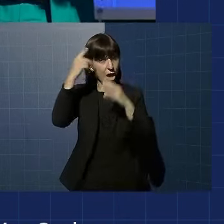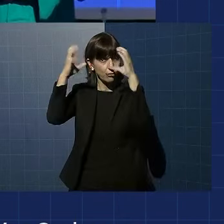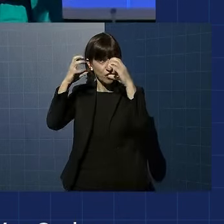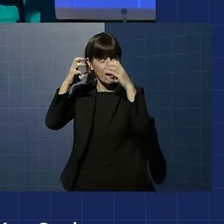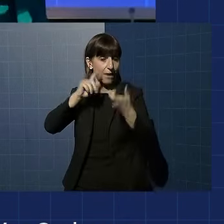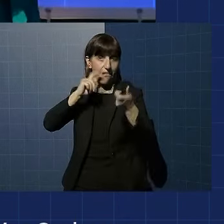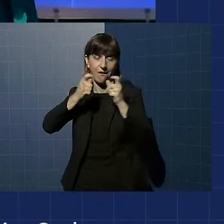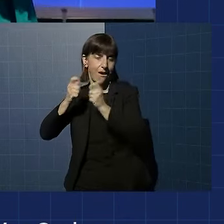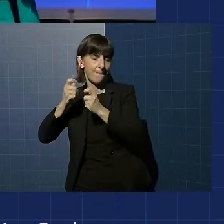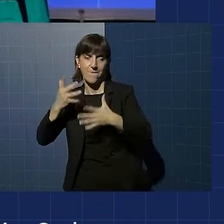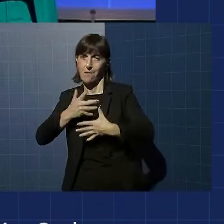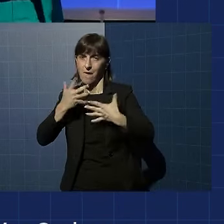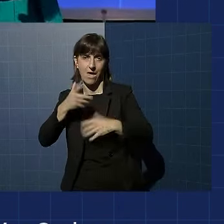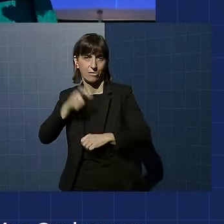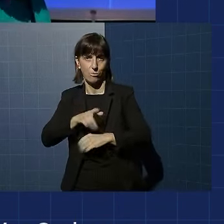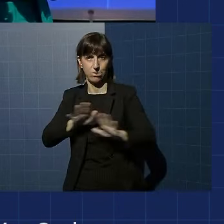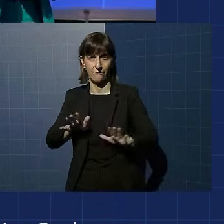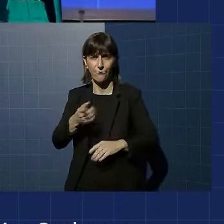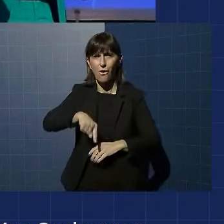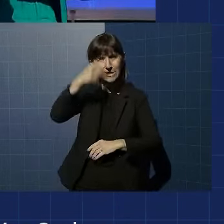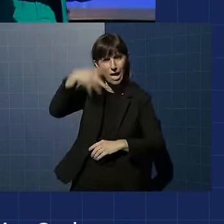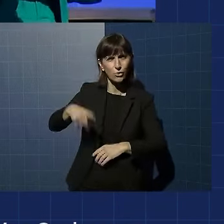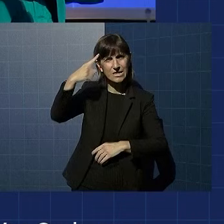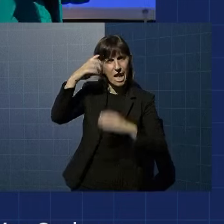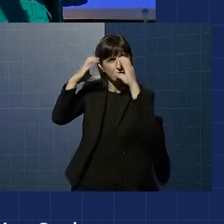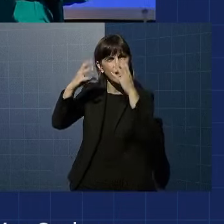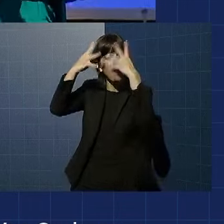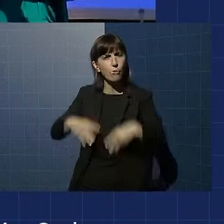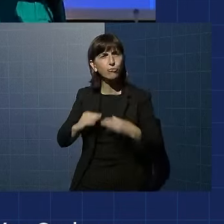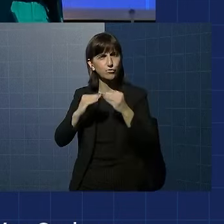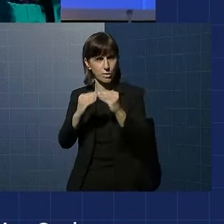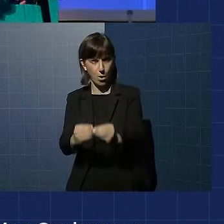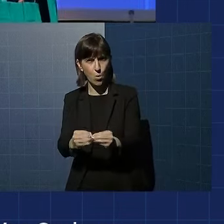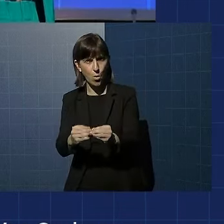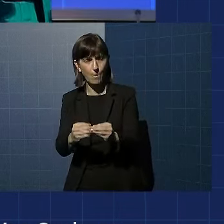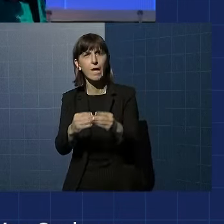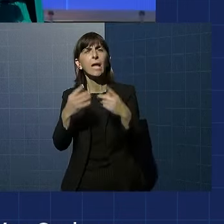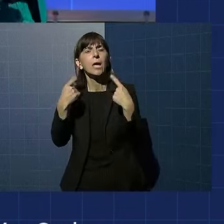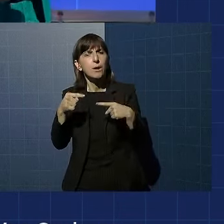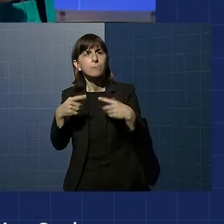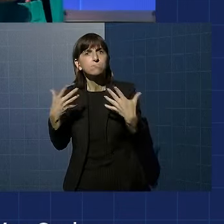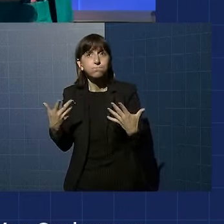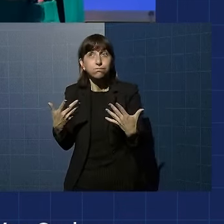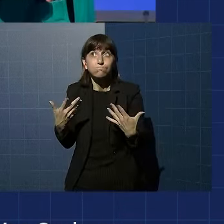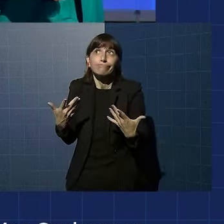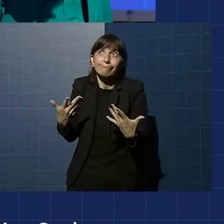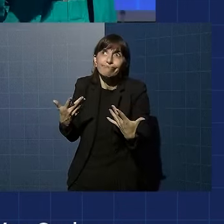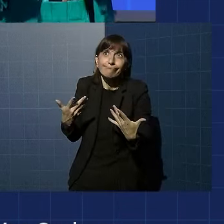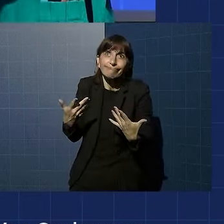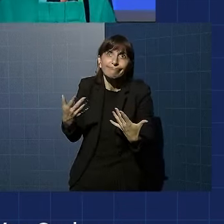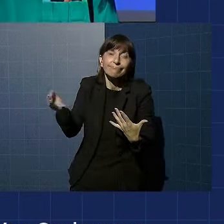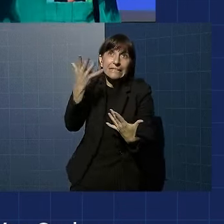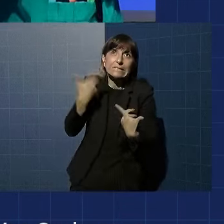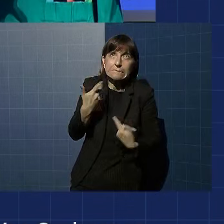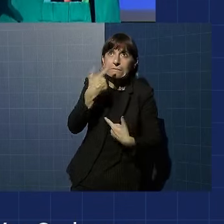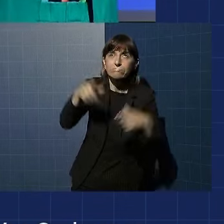also how it works. This, of course, is maybe not the best thing if we want to send astronauts into space for 3 years. We know they